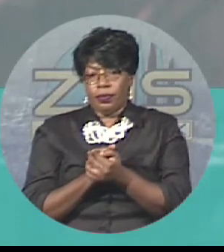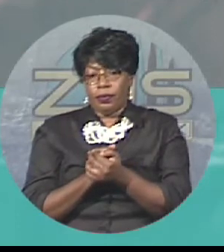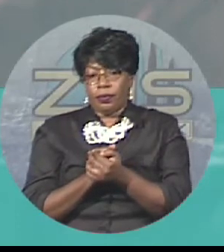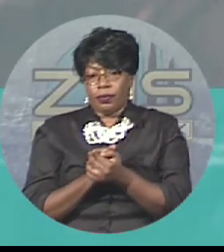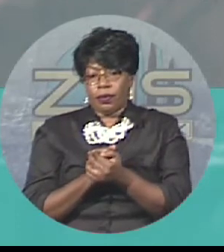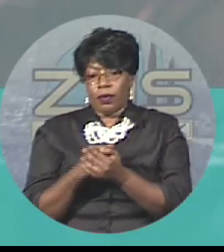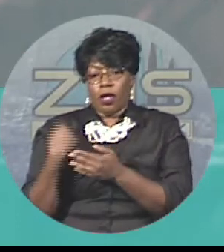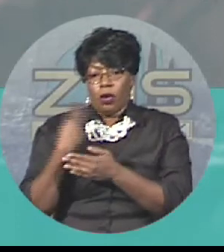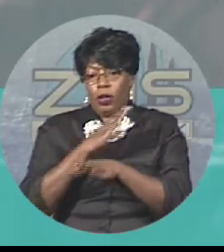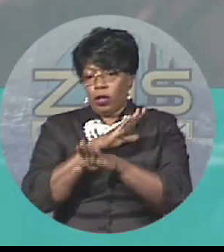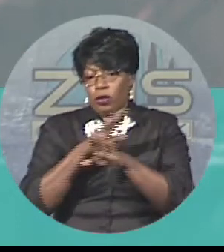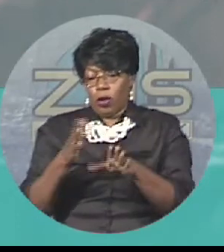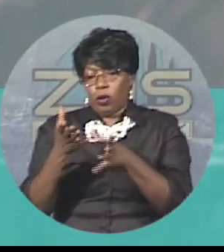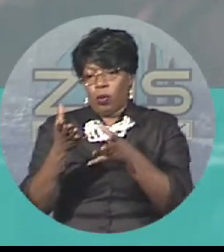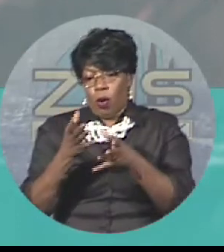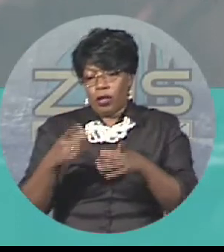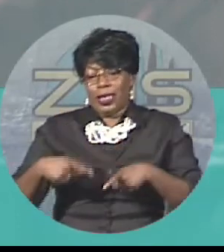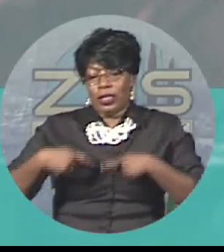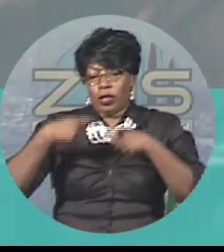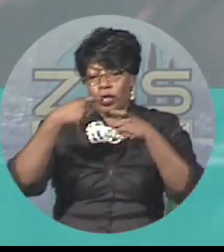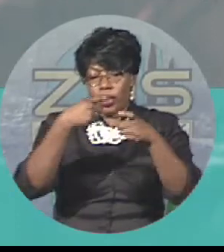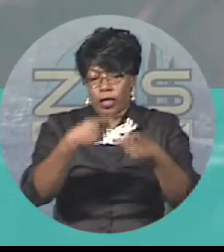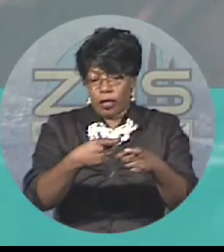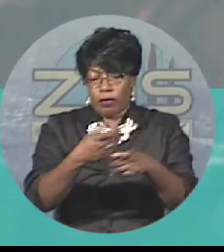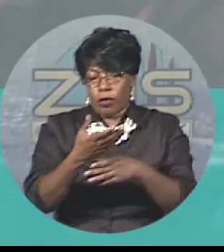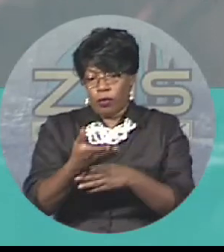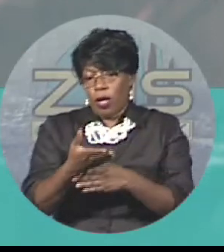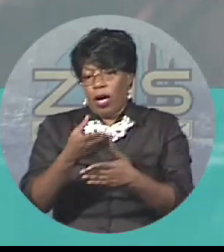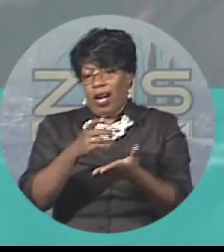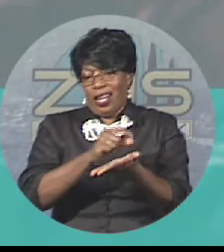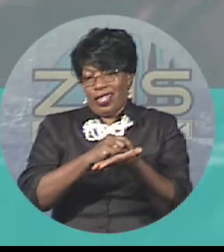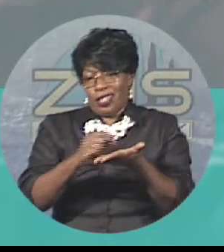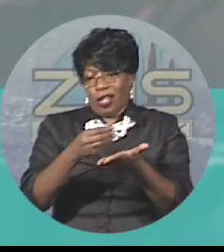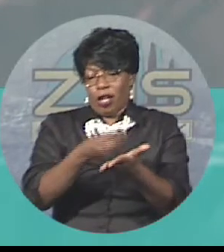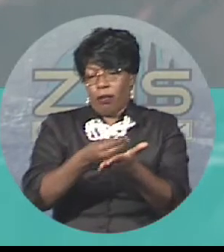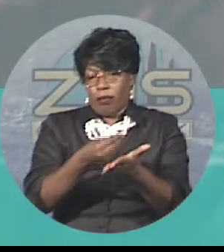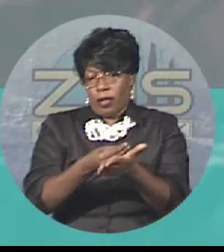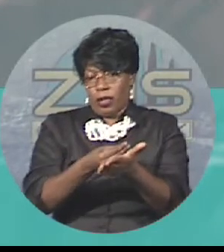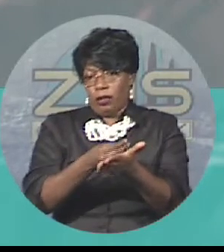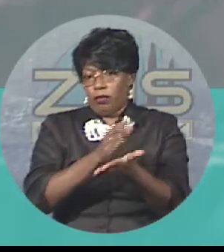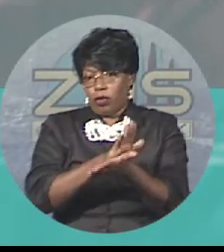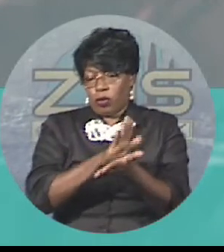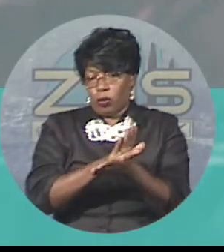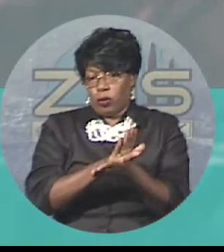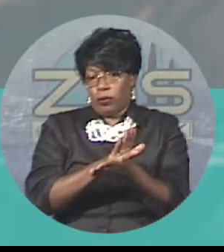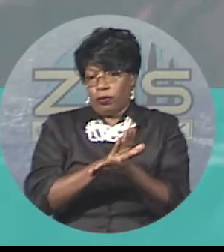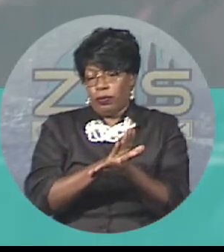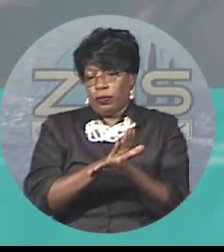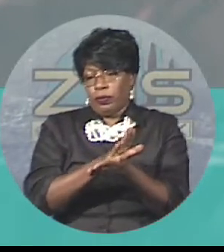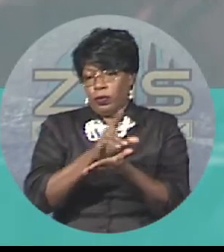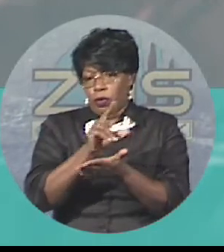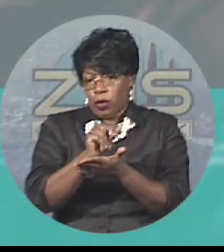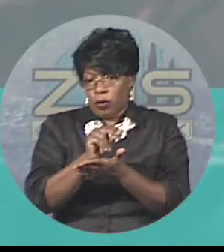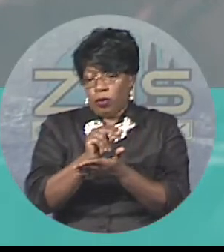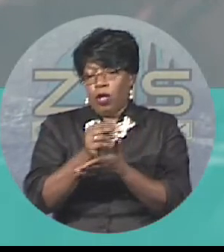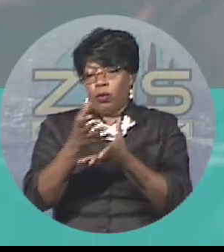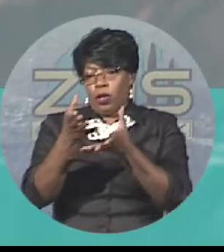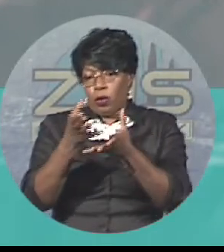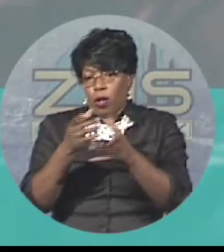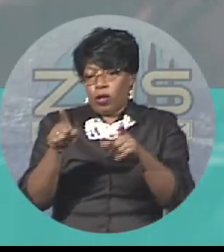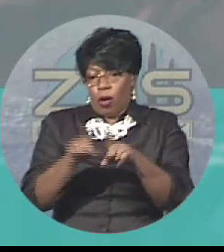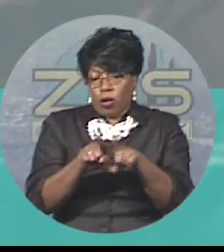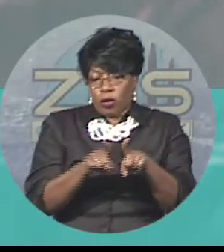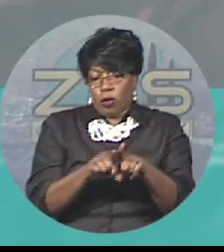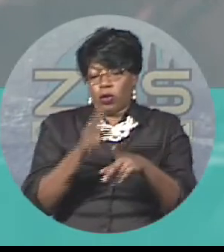We don't only want to give you a check for your tuition. We want to